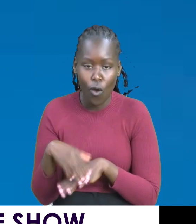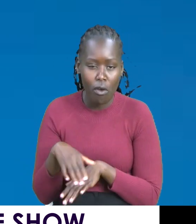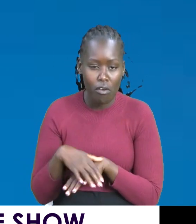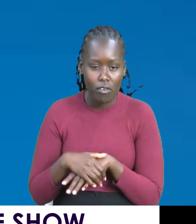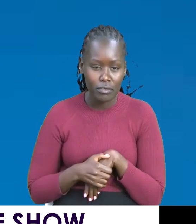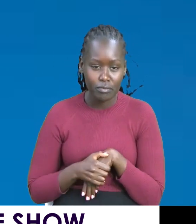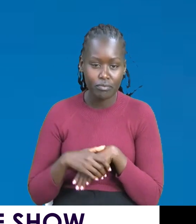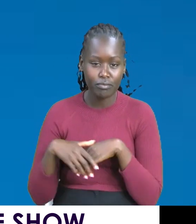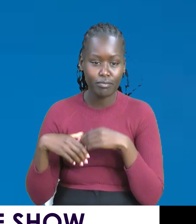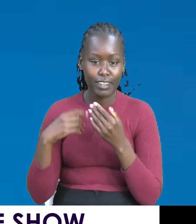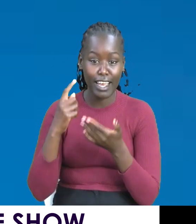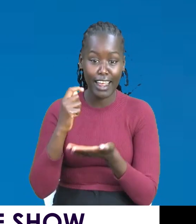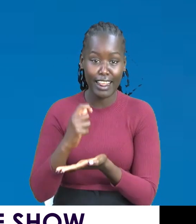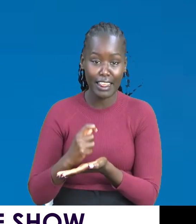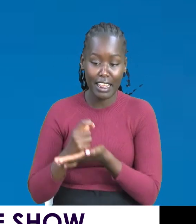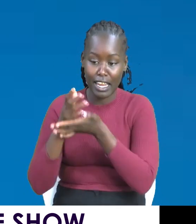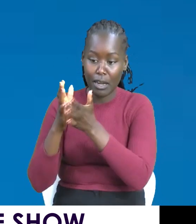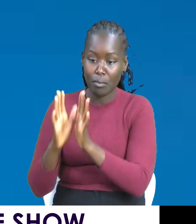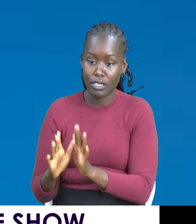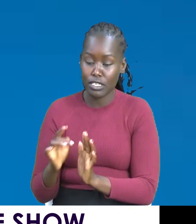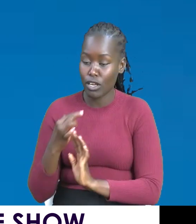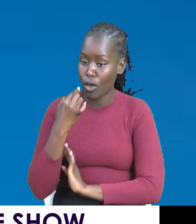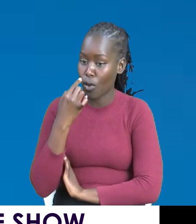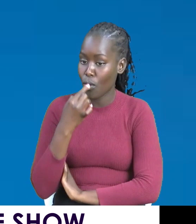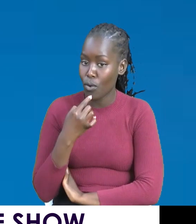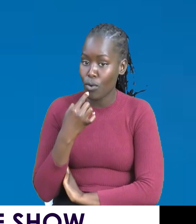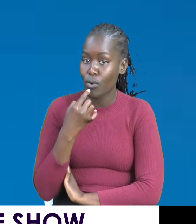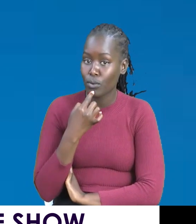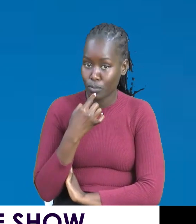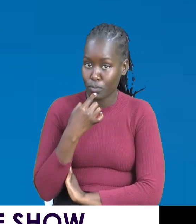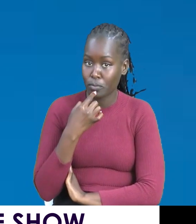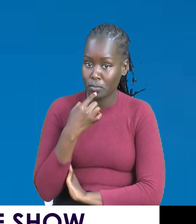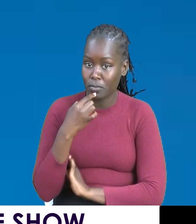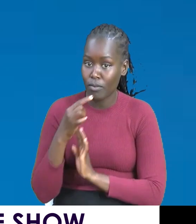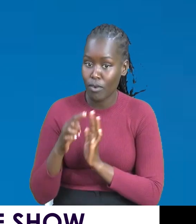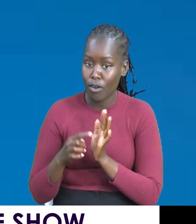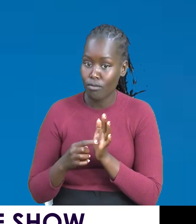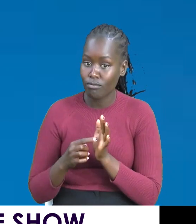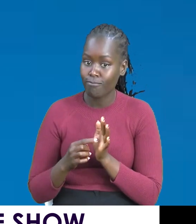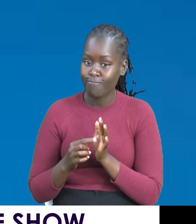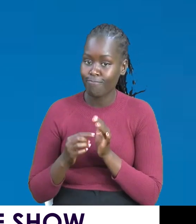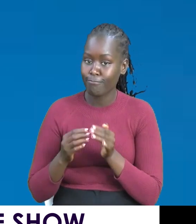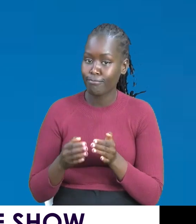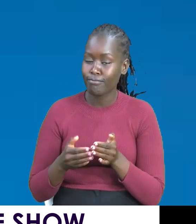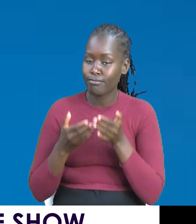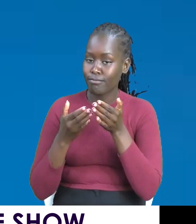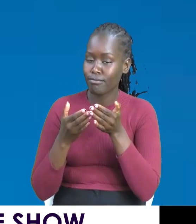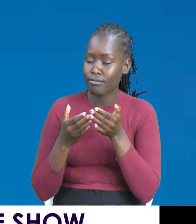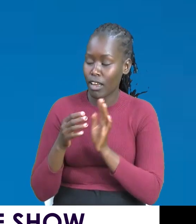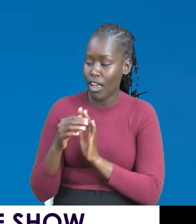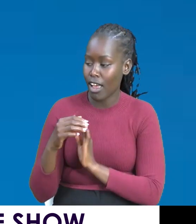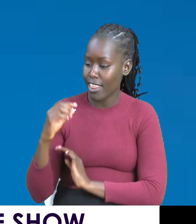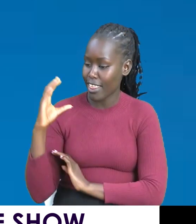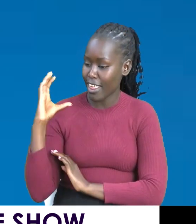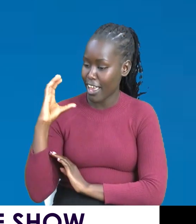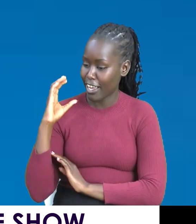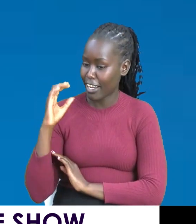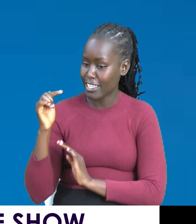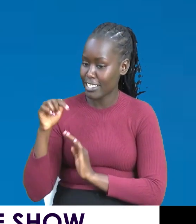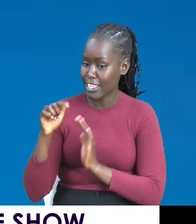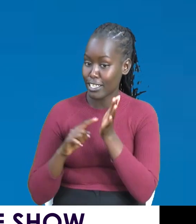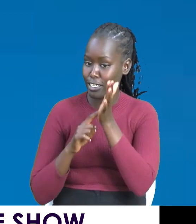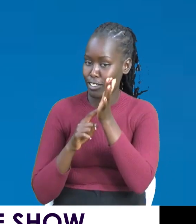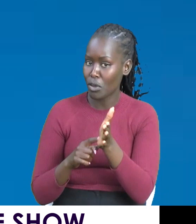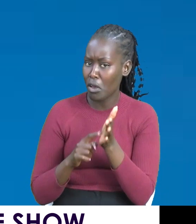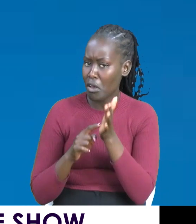psychotherapists who refer their clients to this show. This is not a show